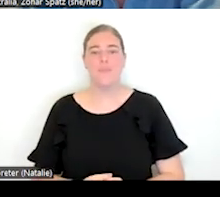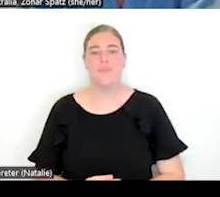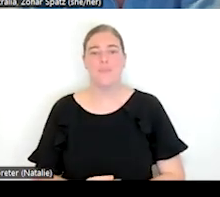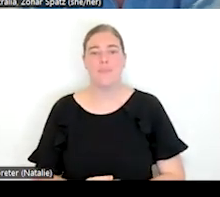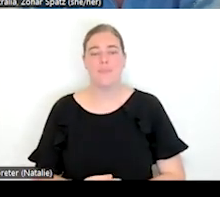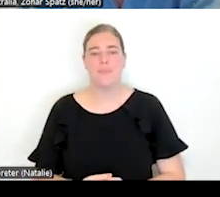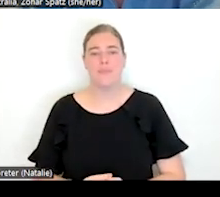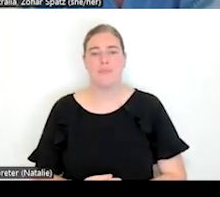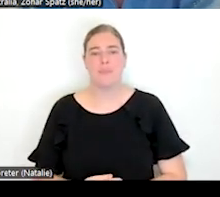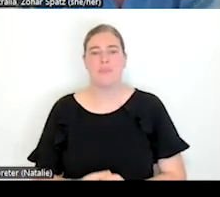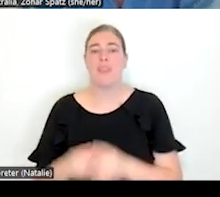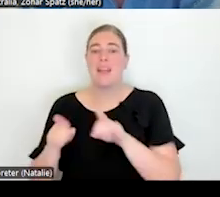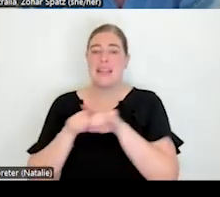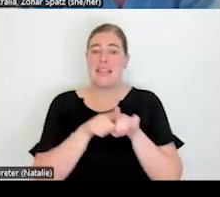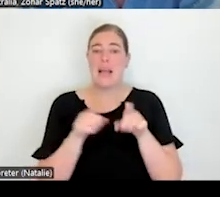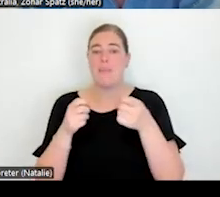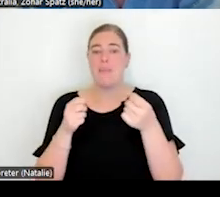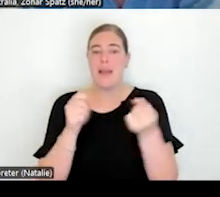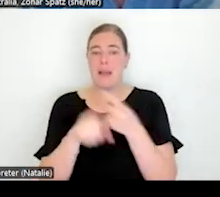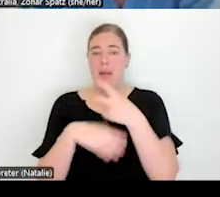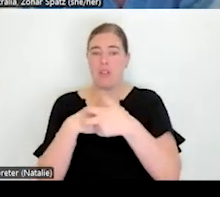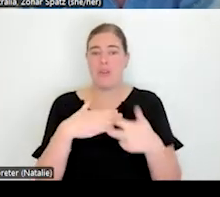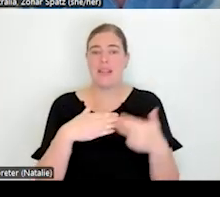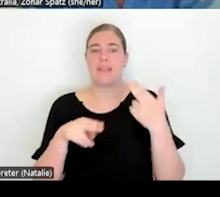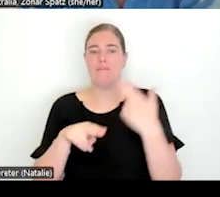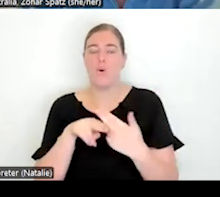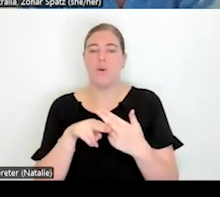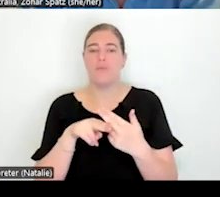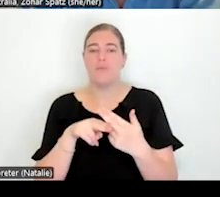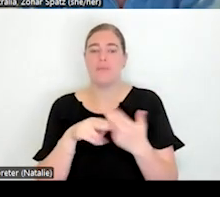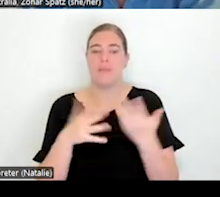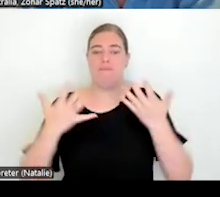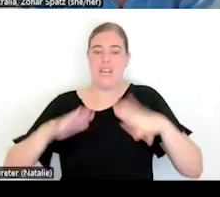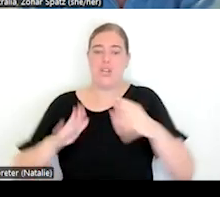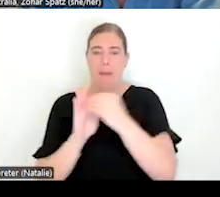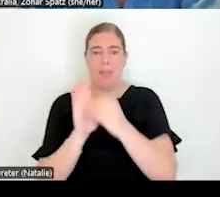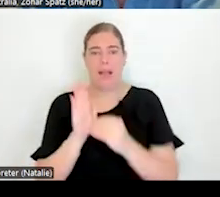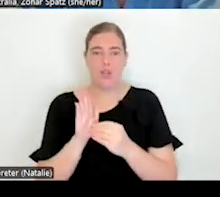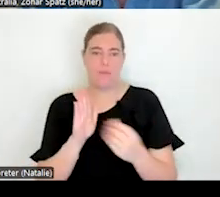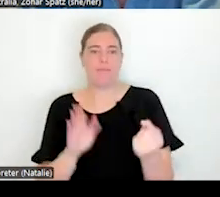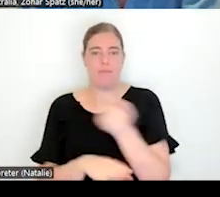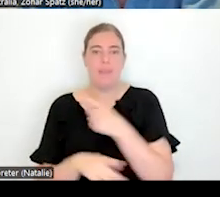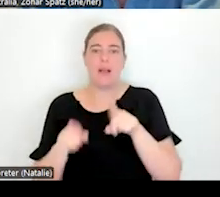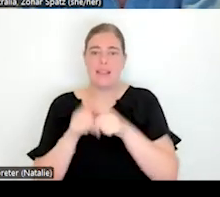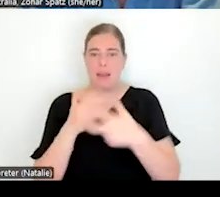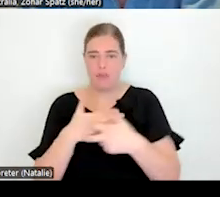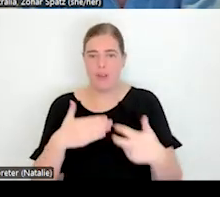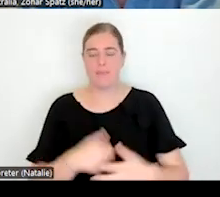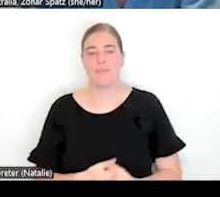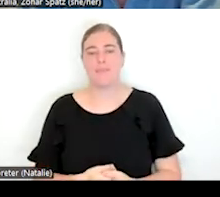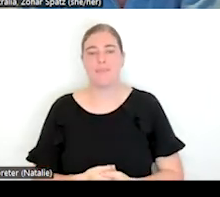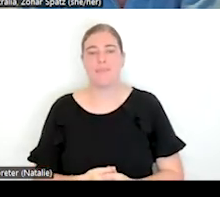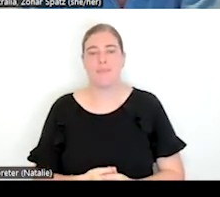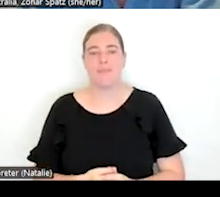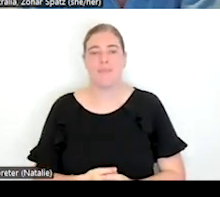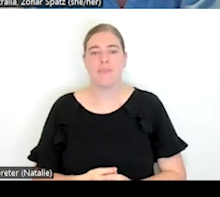tenders@creative.gov.au, which is the same email address you will need to lodge your complete tender application. Please refer to the request for